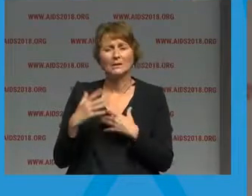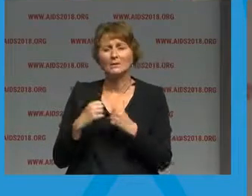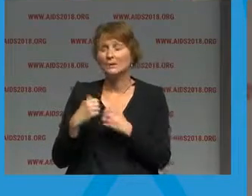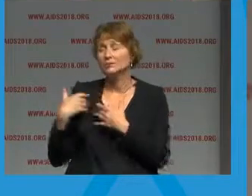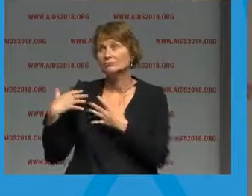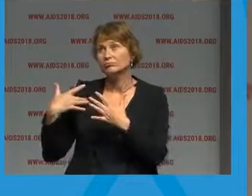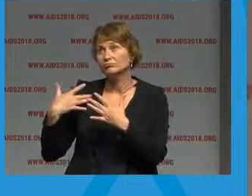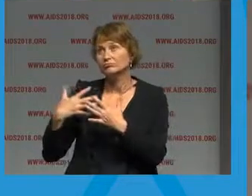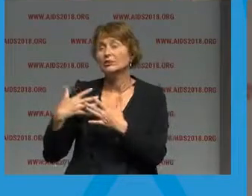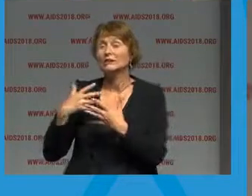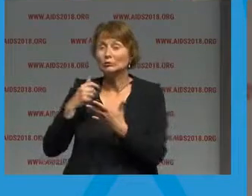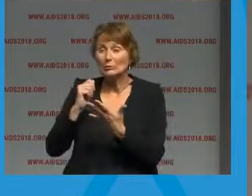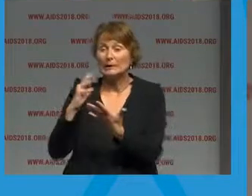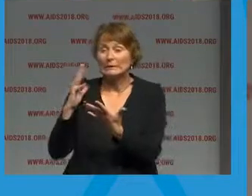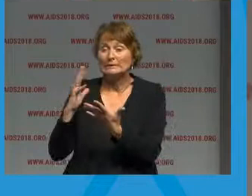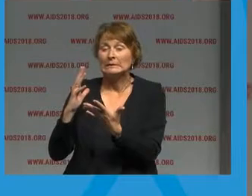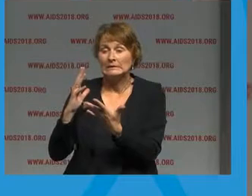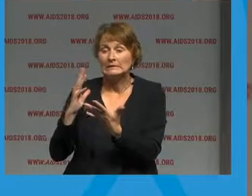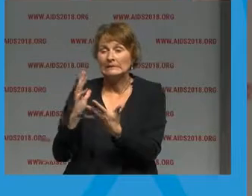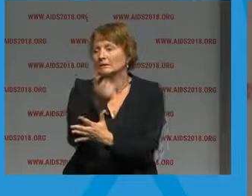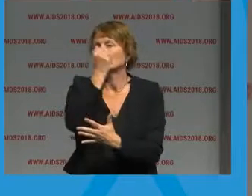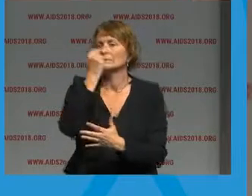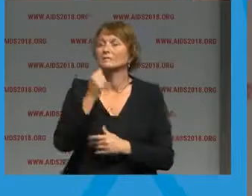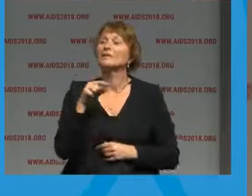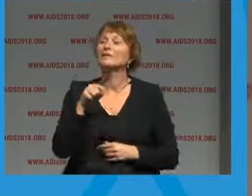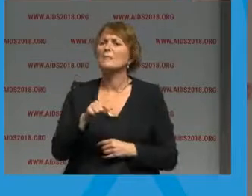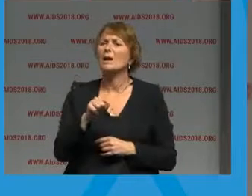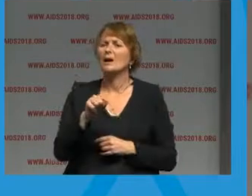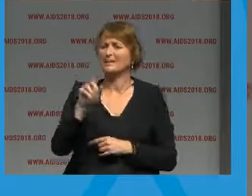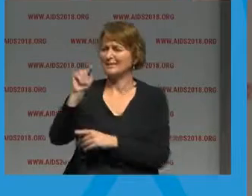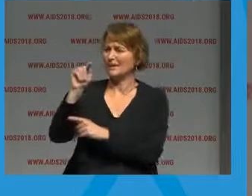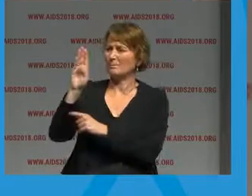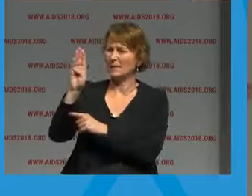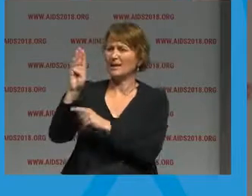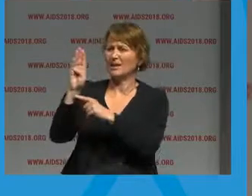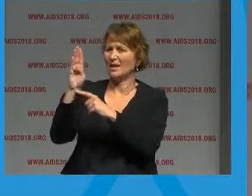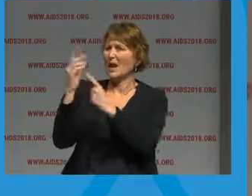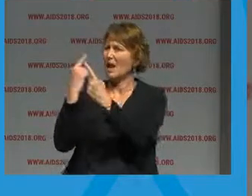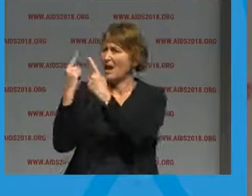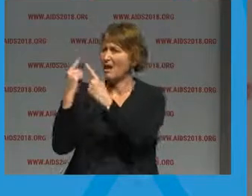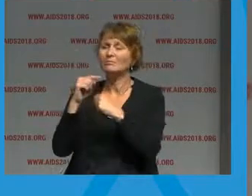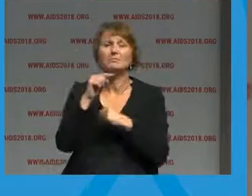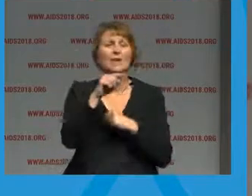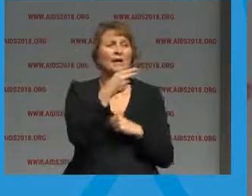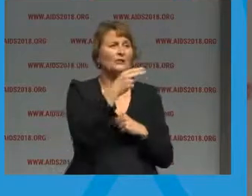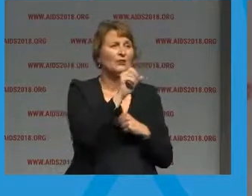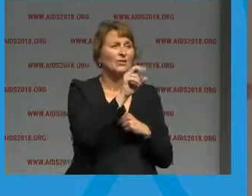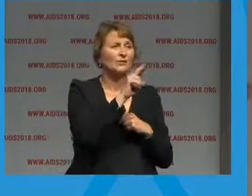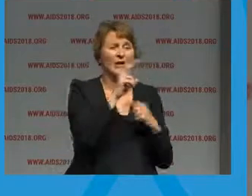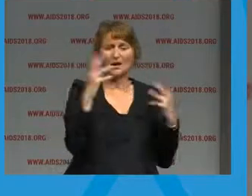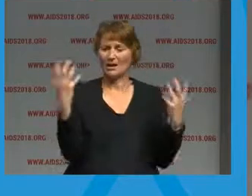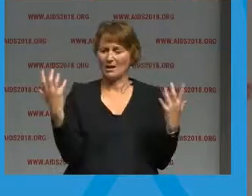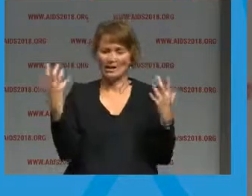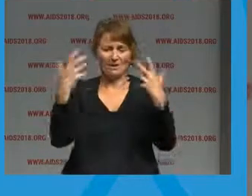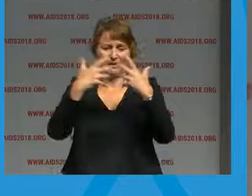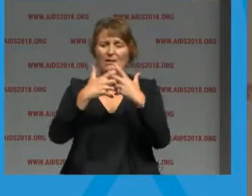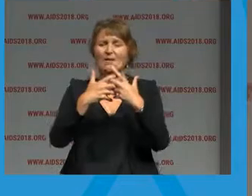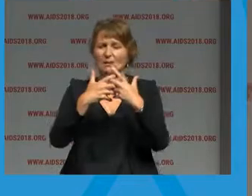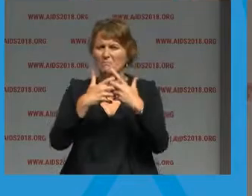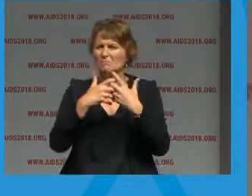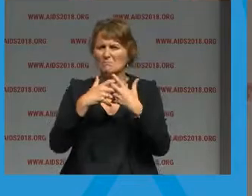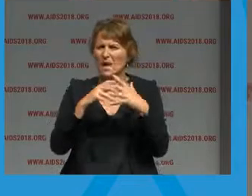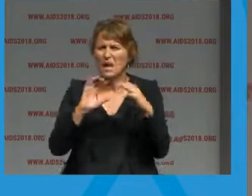years. Talking about TB and HIV integration and the